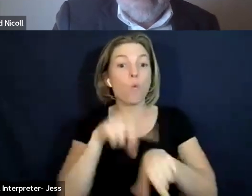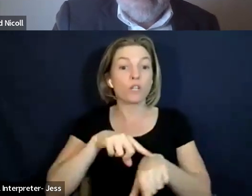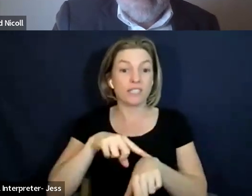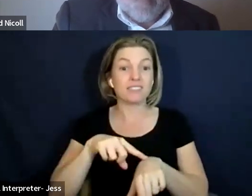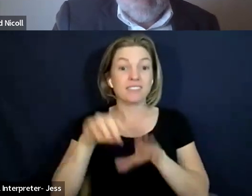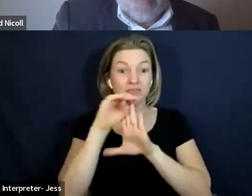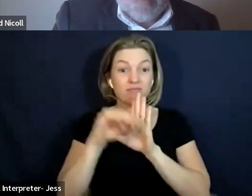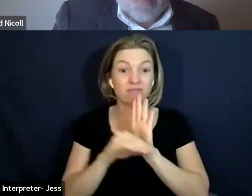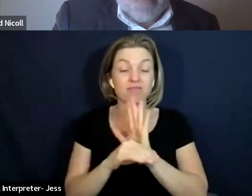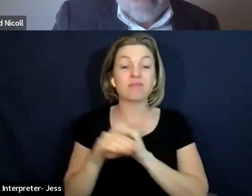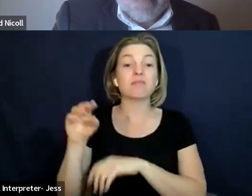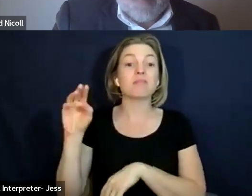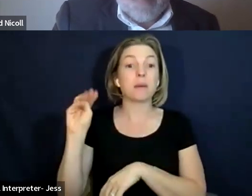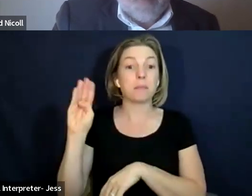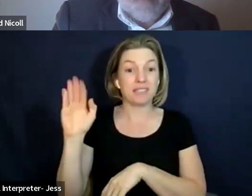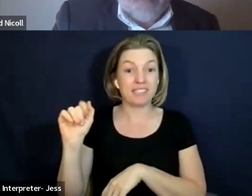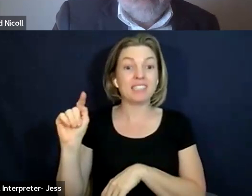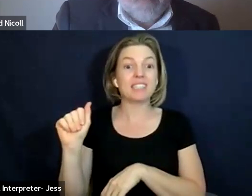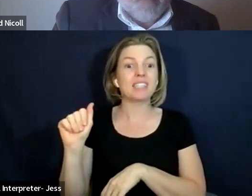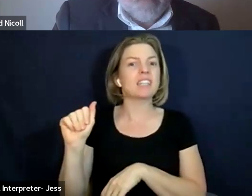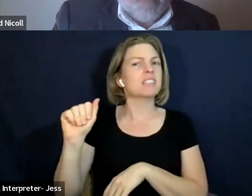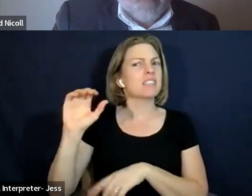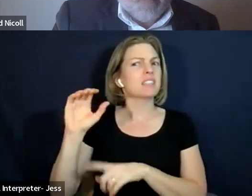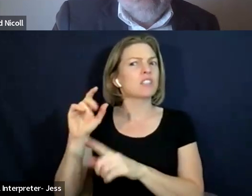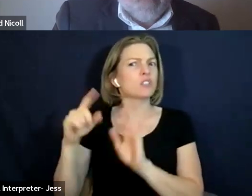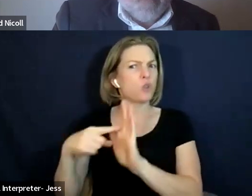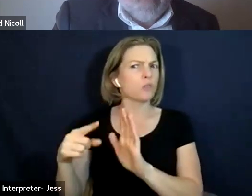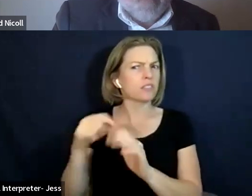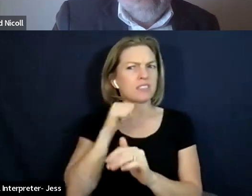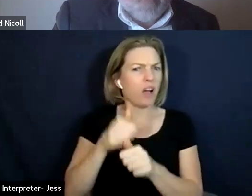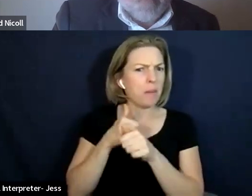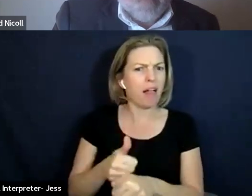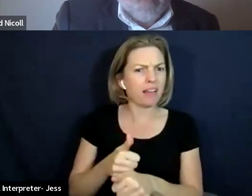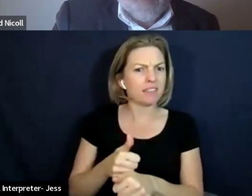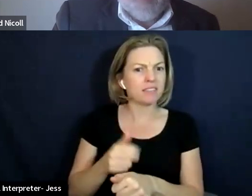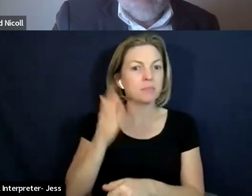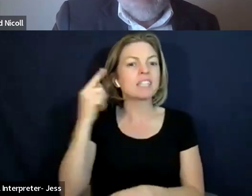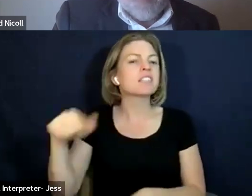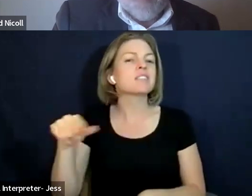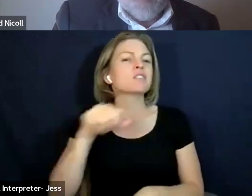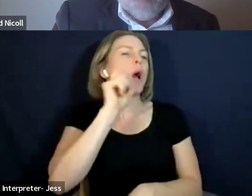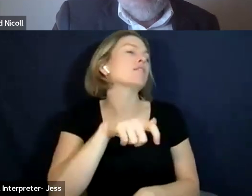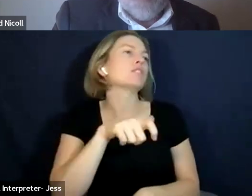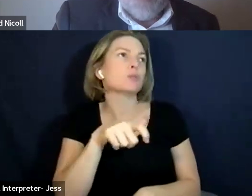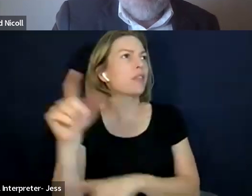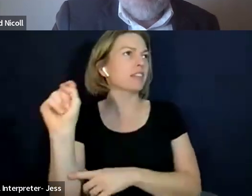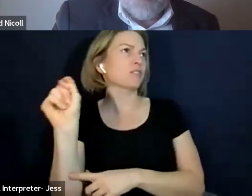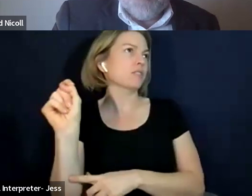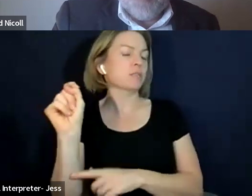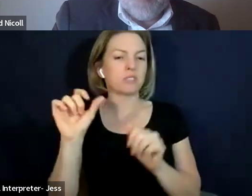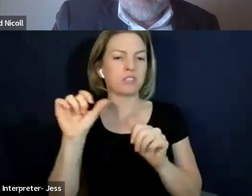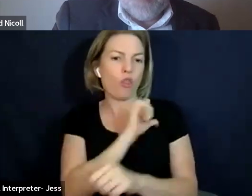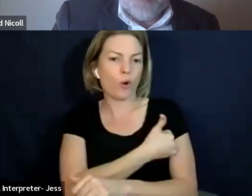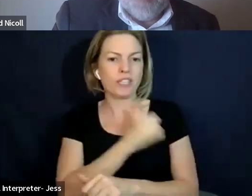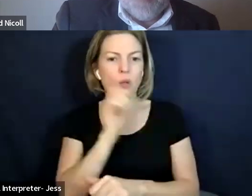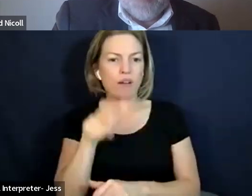MBTA has chosen not to comply with, because you don't have to, right? You're the T. So what